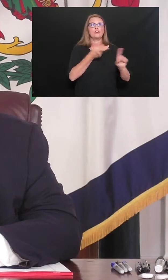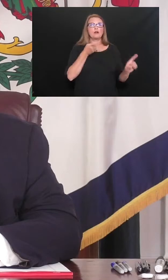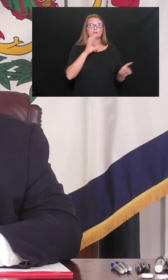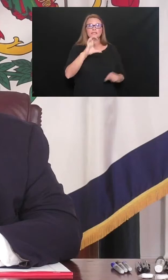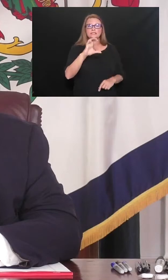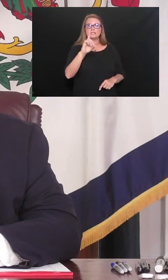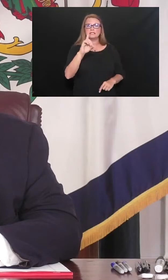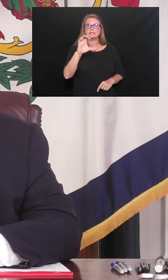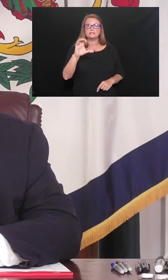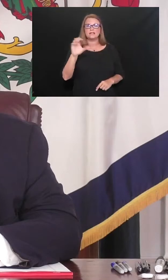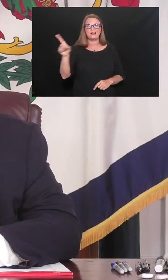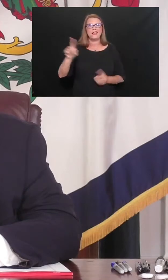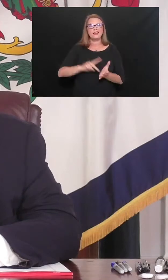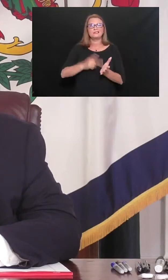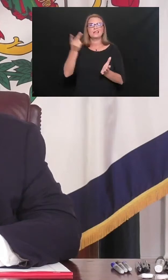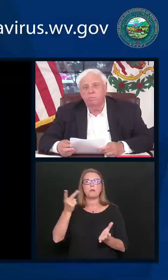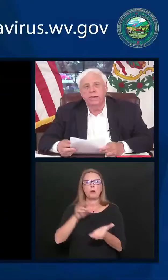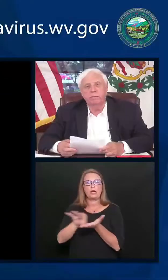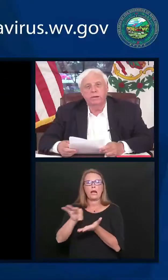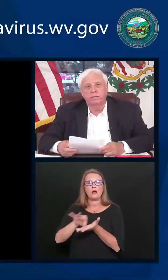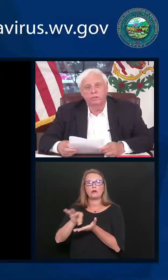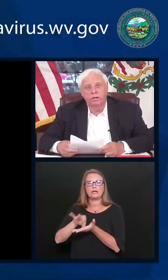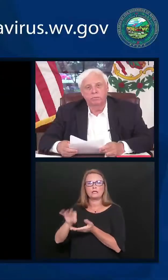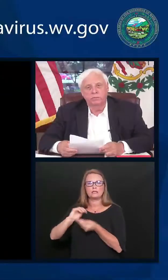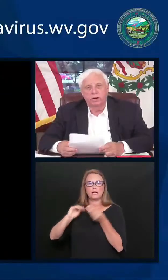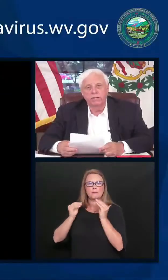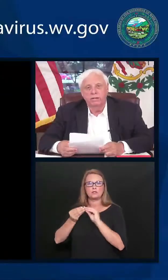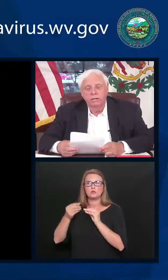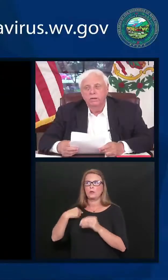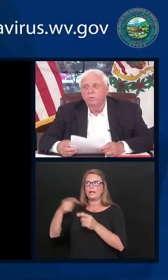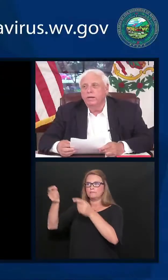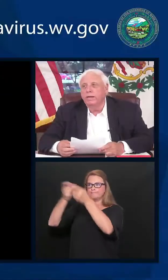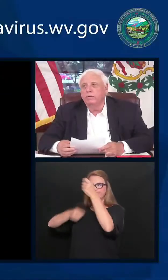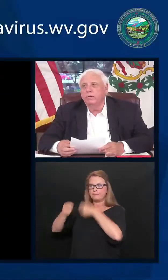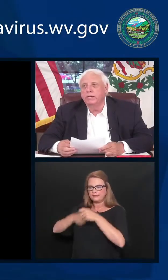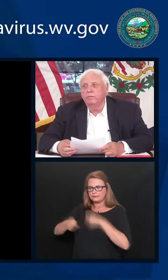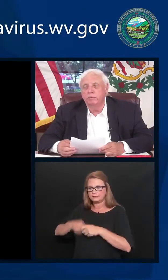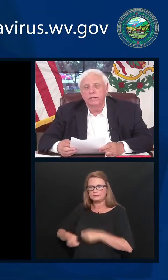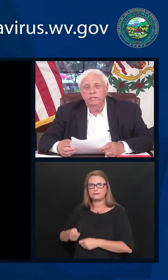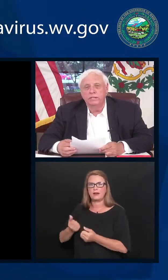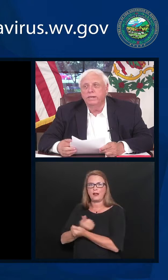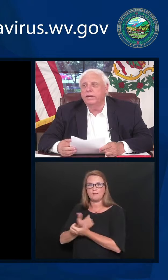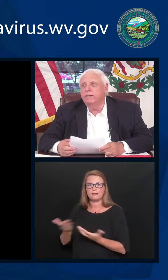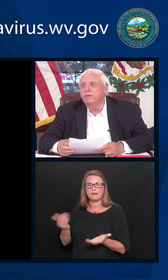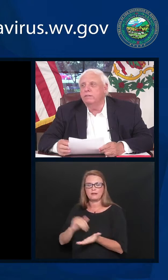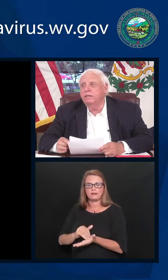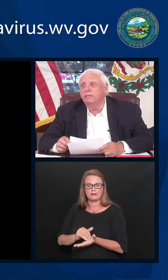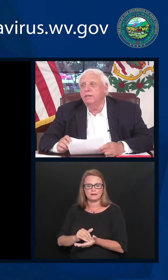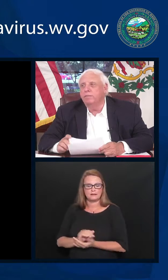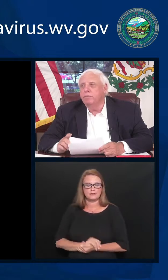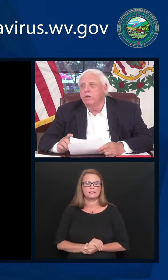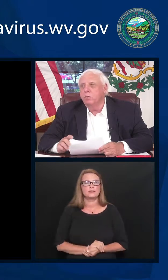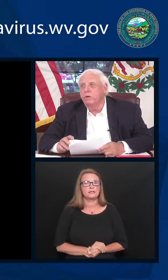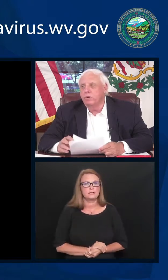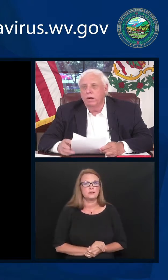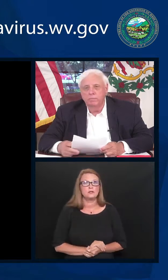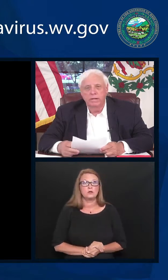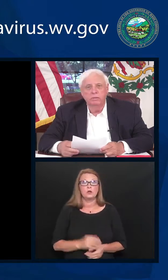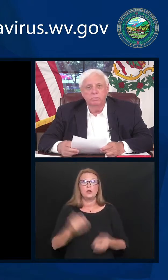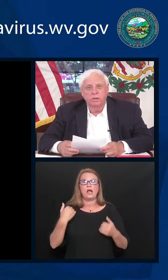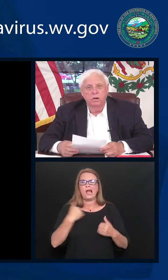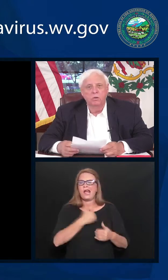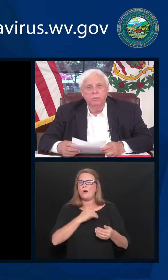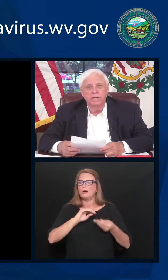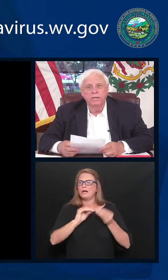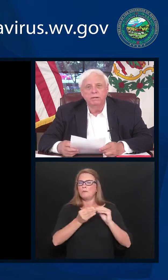double counted numbers and everything, and then had to go back and make their numbers right. When they did that and everything, we dropped